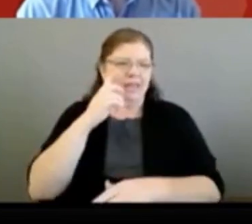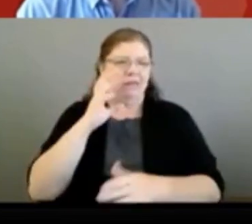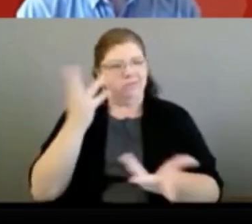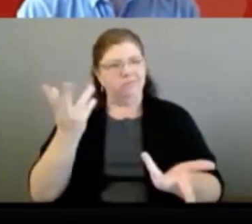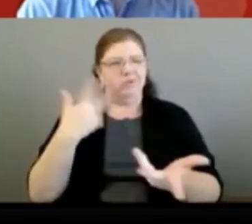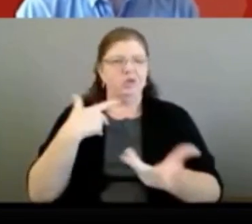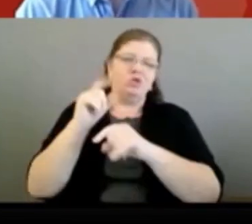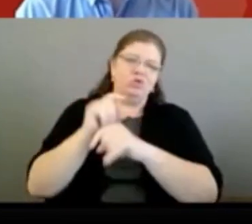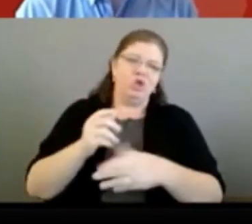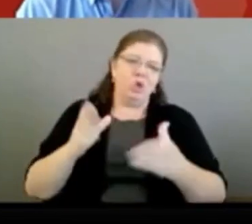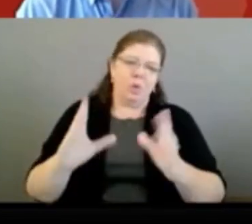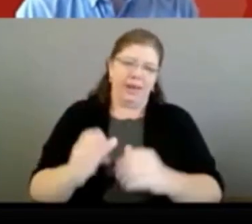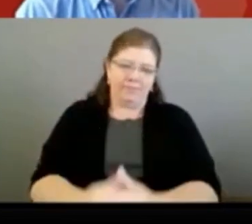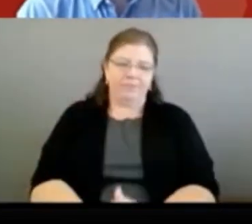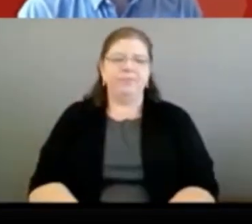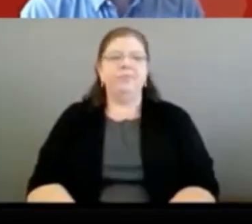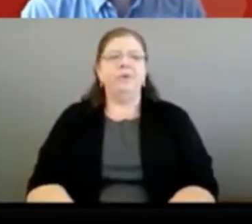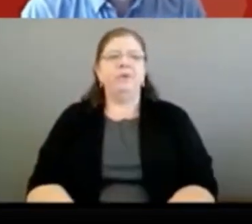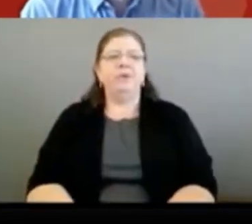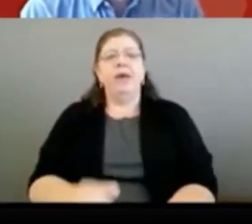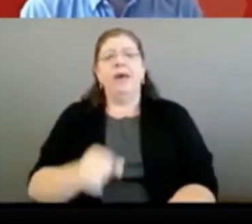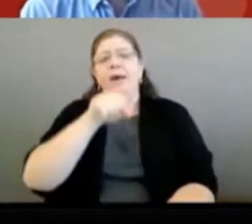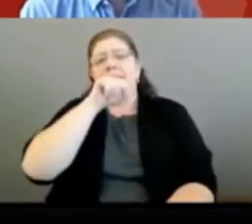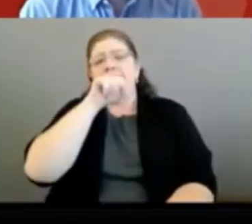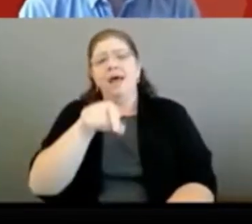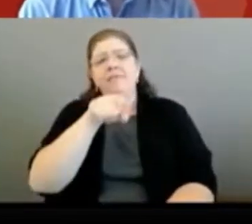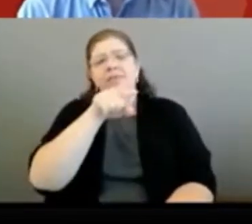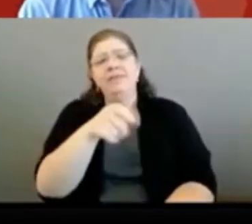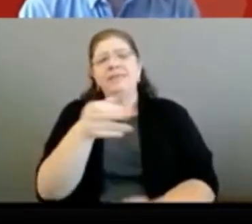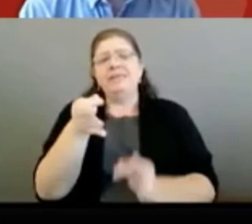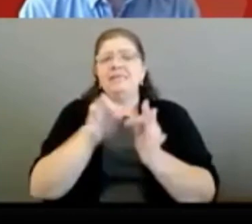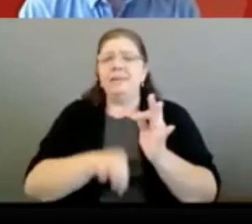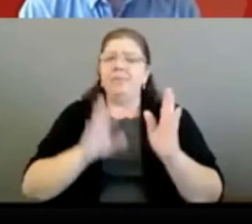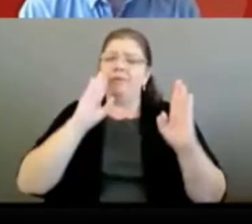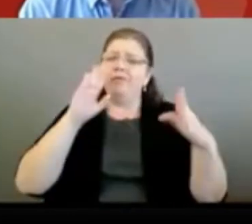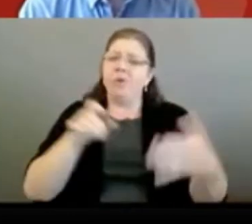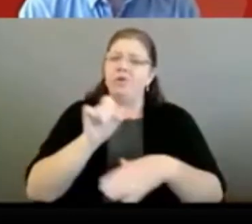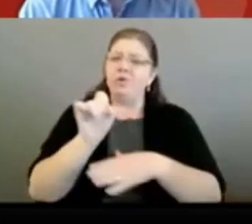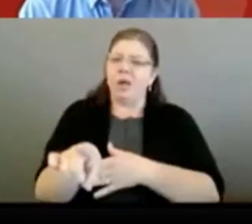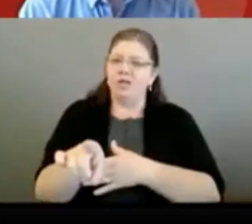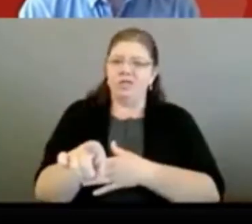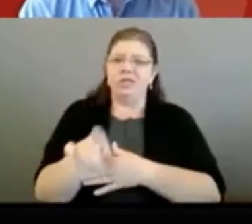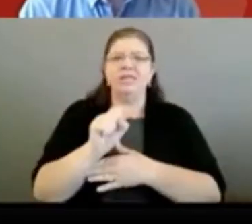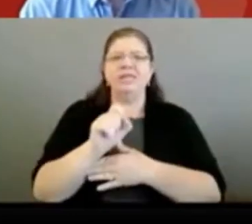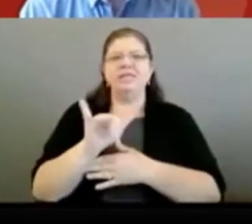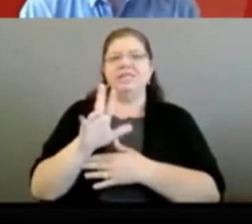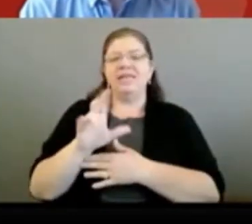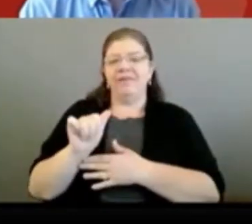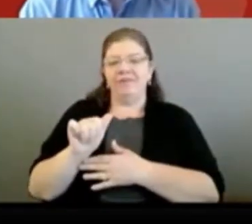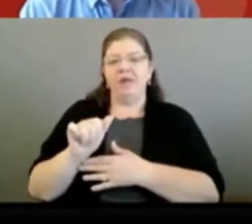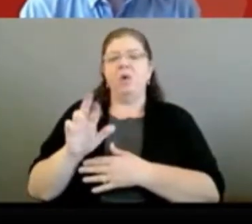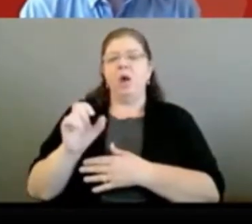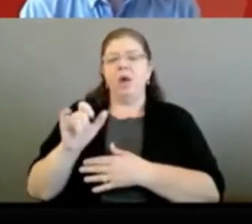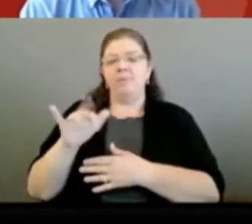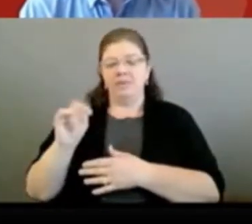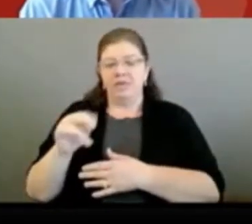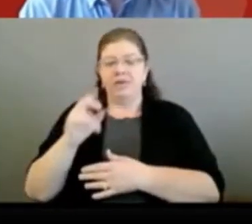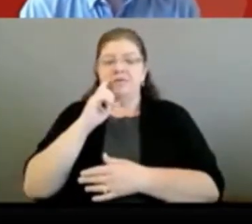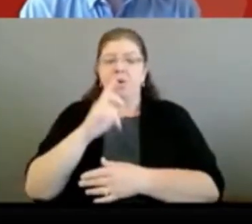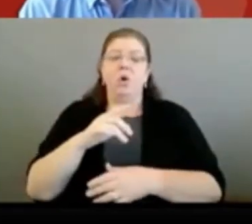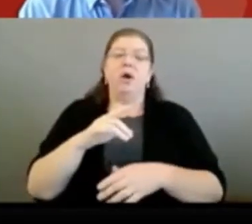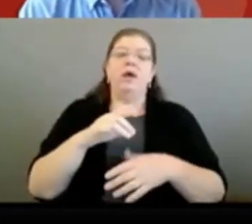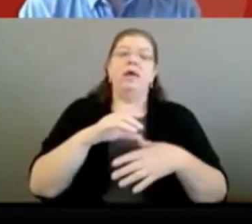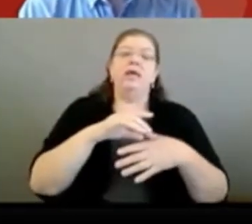So I really love this kind of central focus question that Sylvia and Robinson point out in their Text Mining with R, Tidy Approach